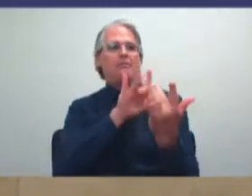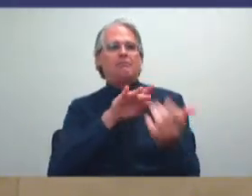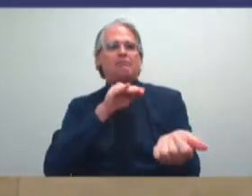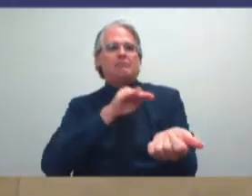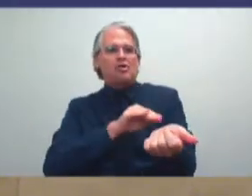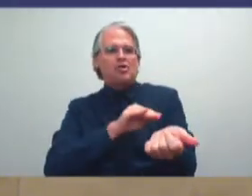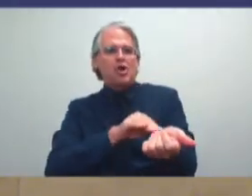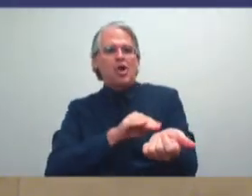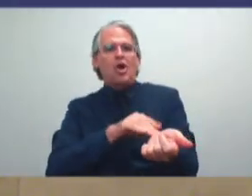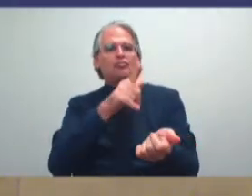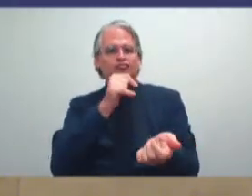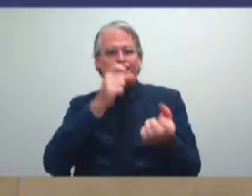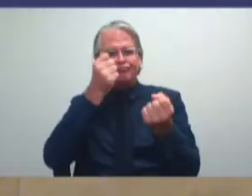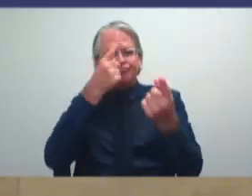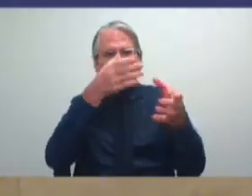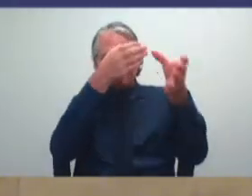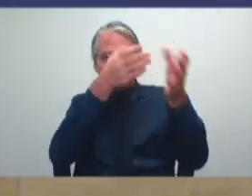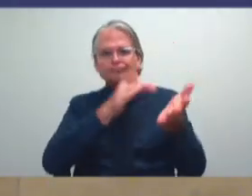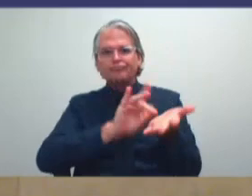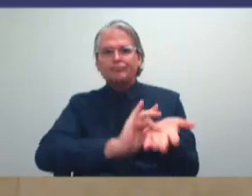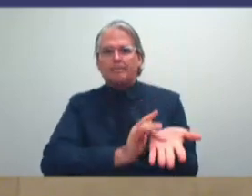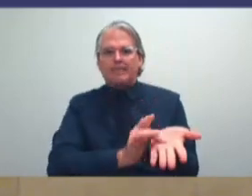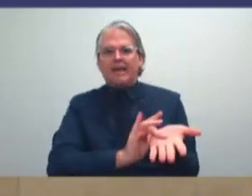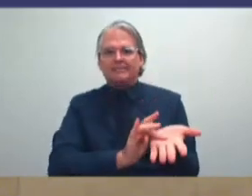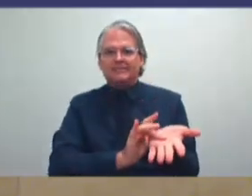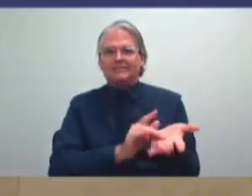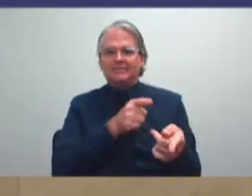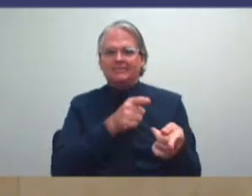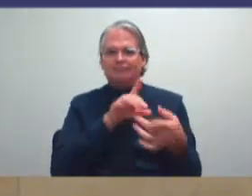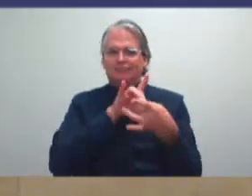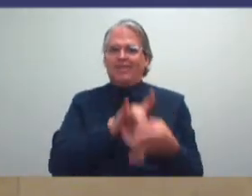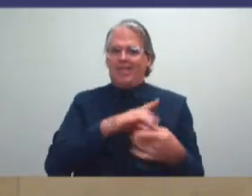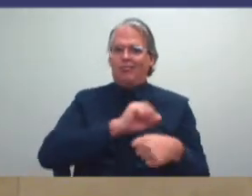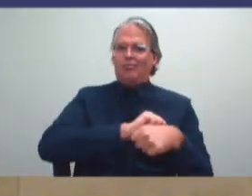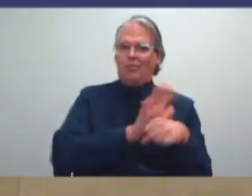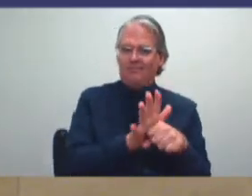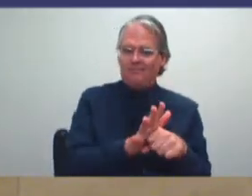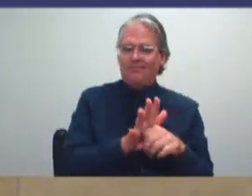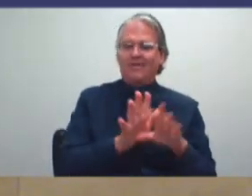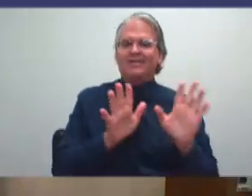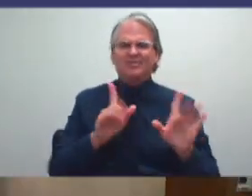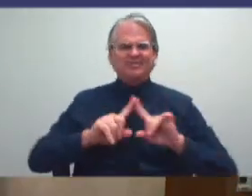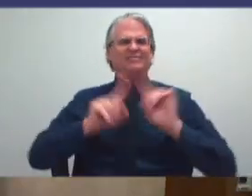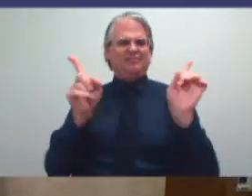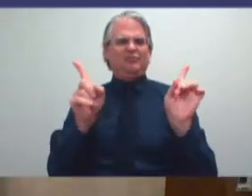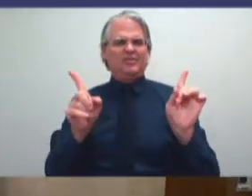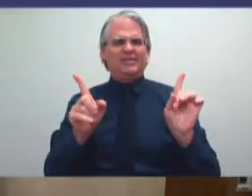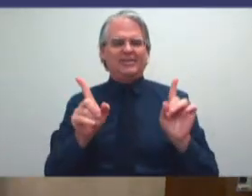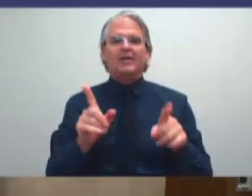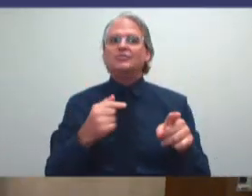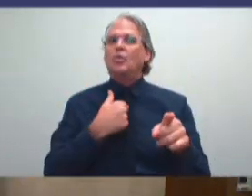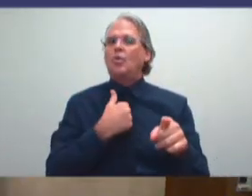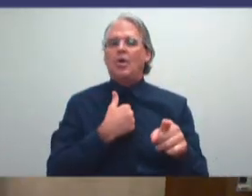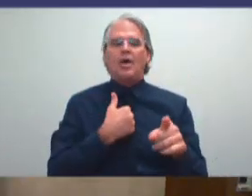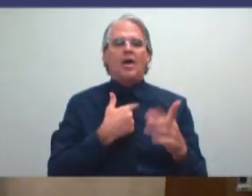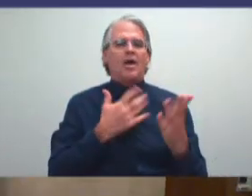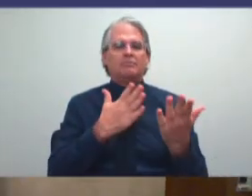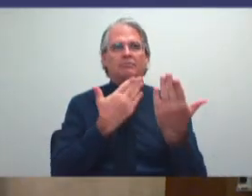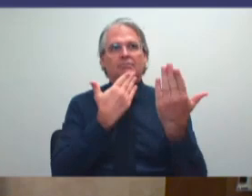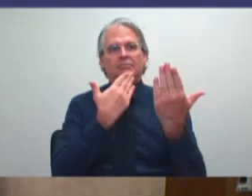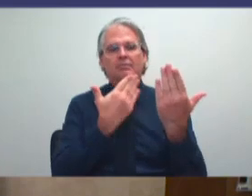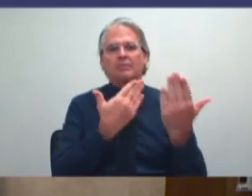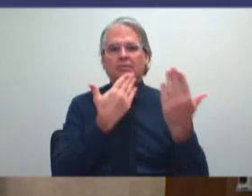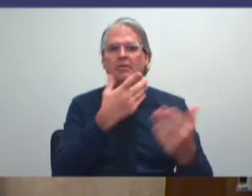COVID-19. So I want to say I'm incredibly grateful for their knowledge. I have learned so very much, and I can't wait to share